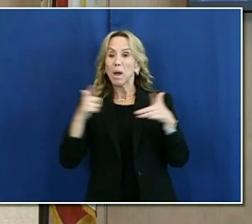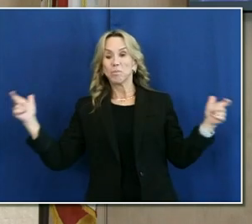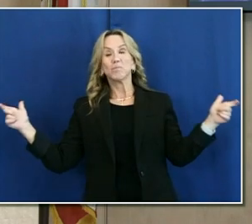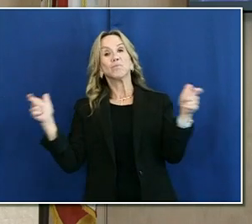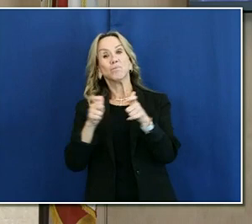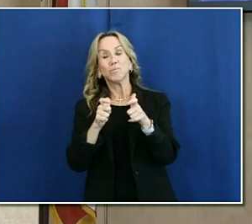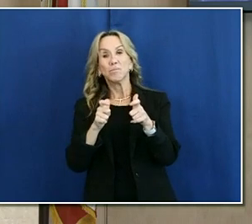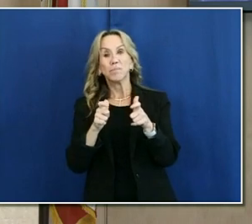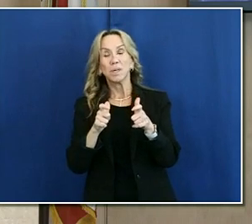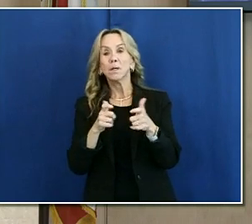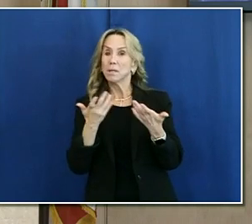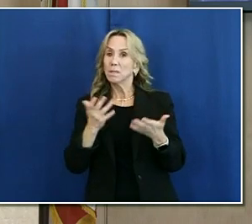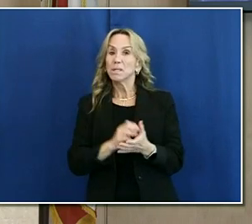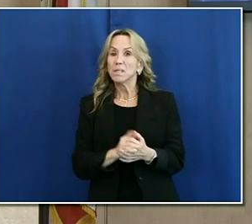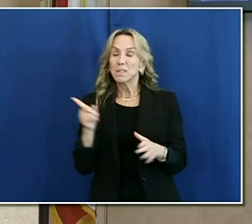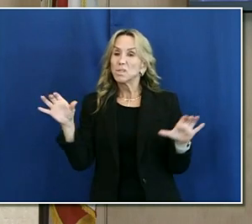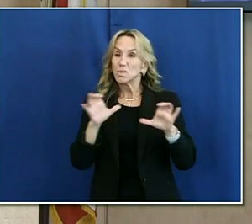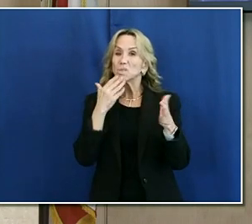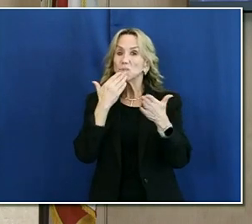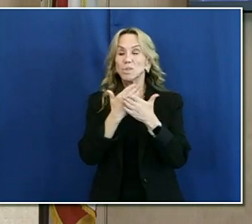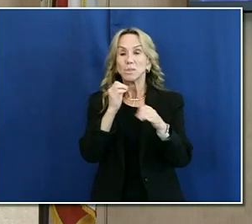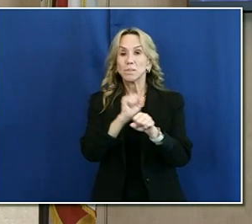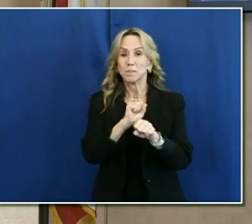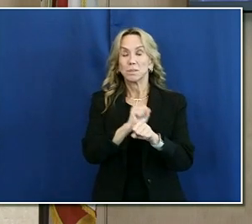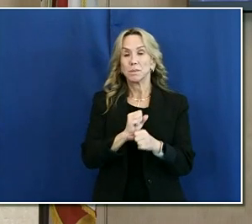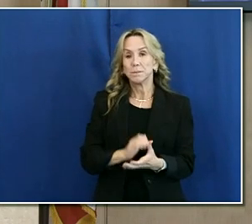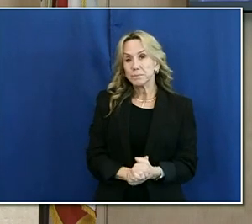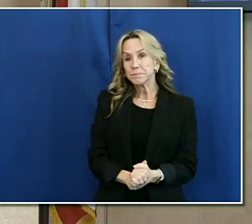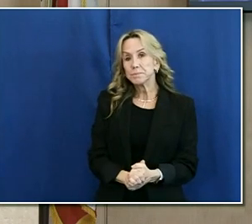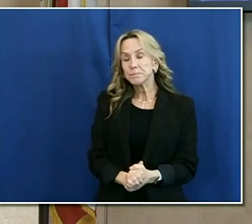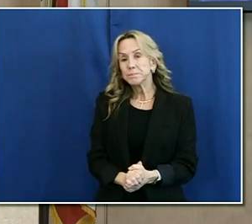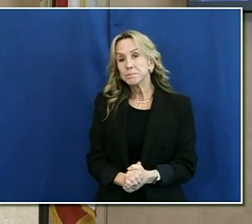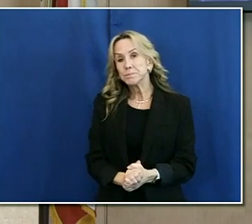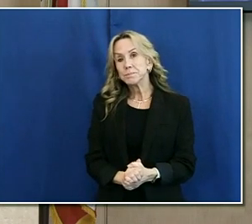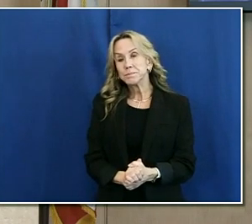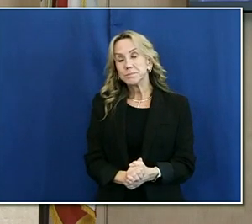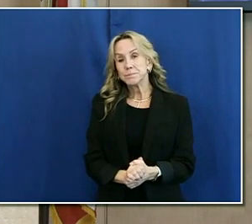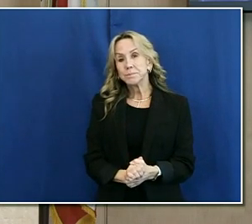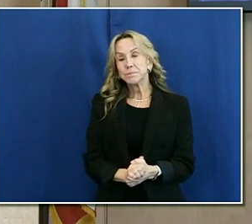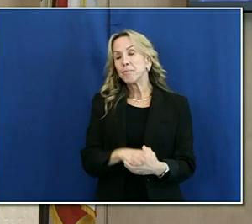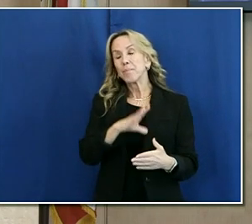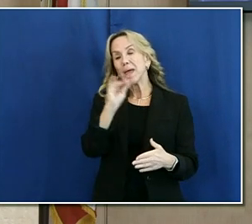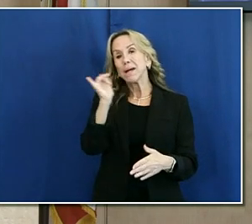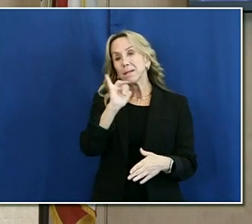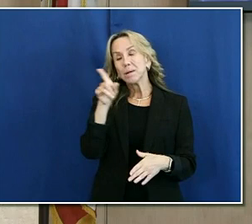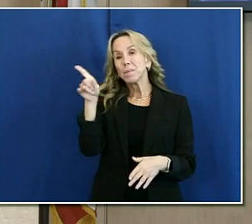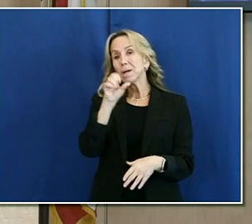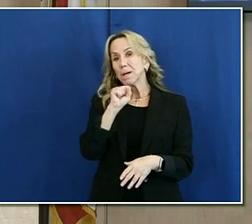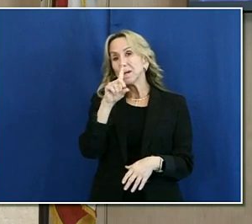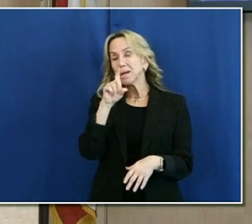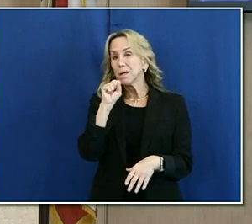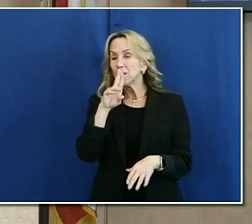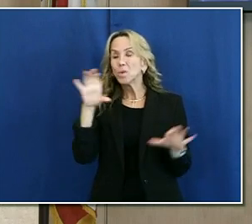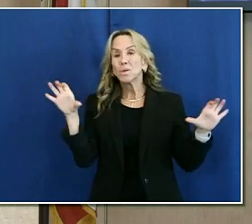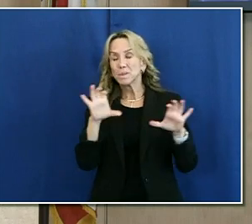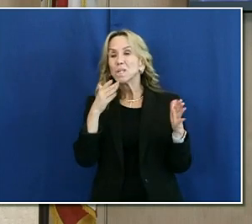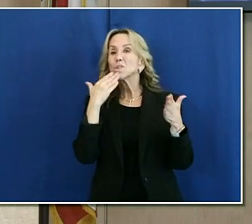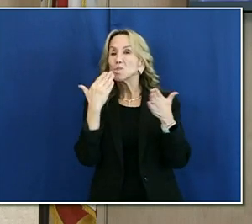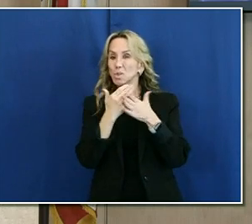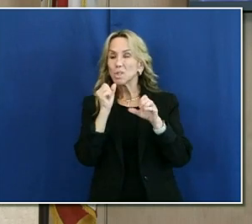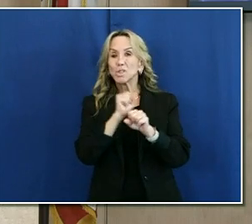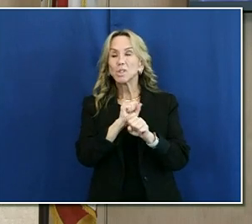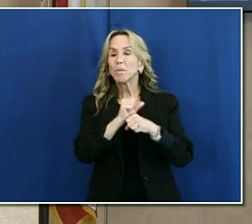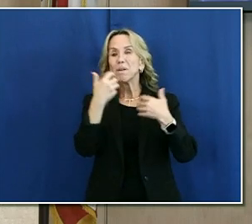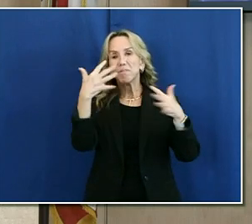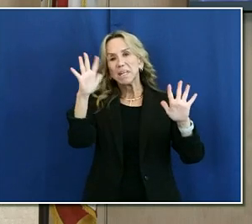is worth noting, as well as the fact that we've, I think, well identified most of the close